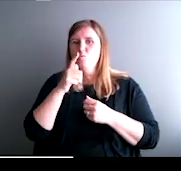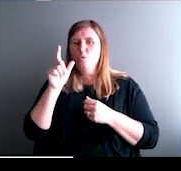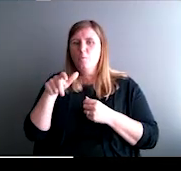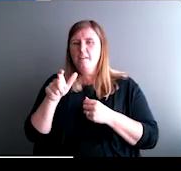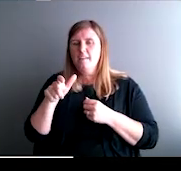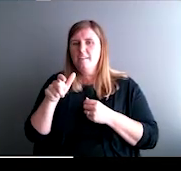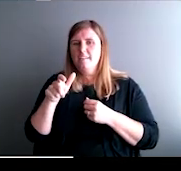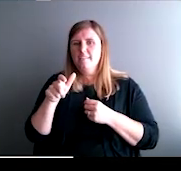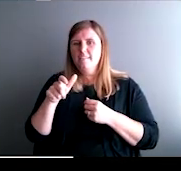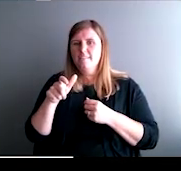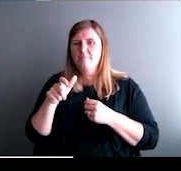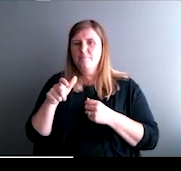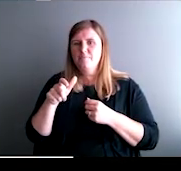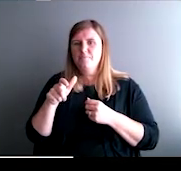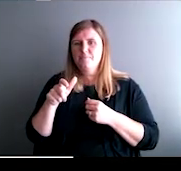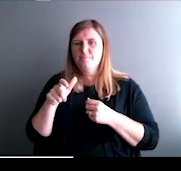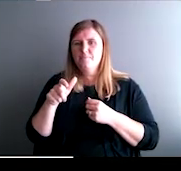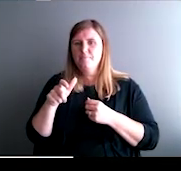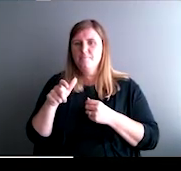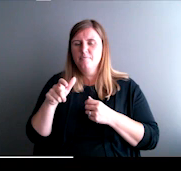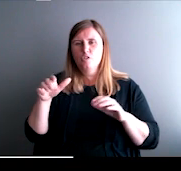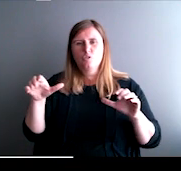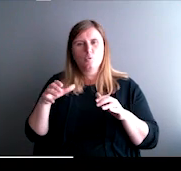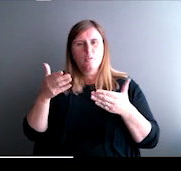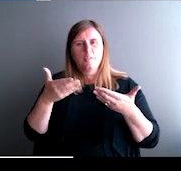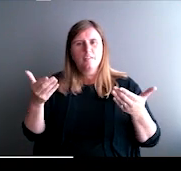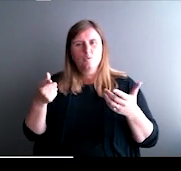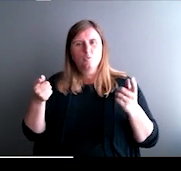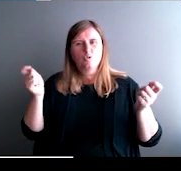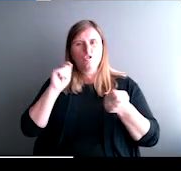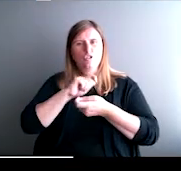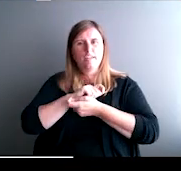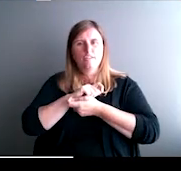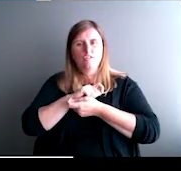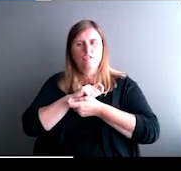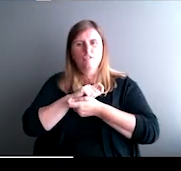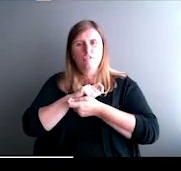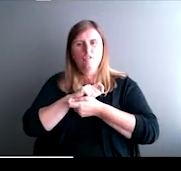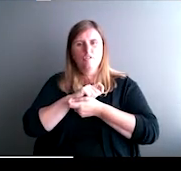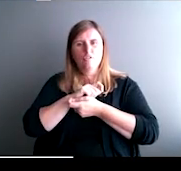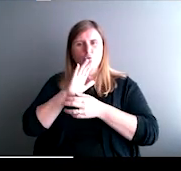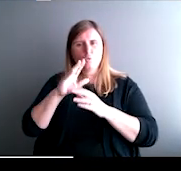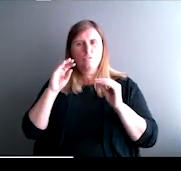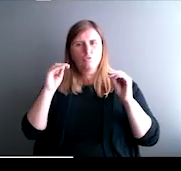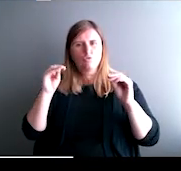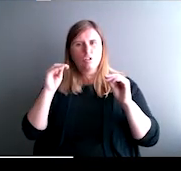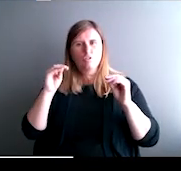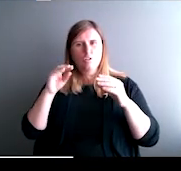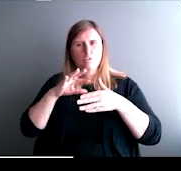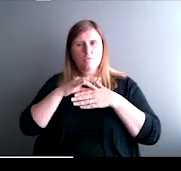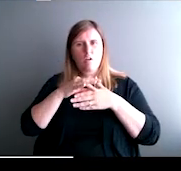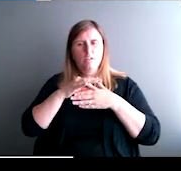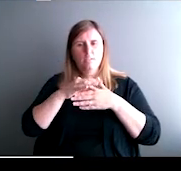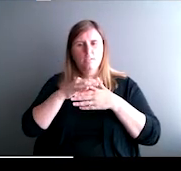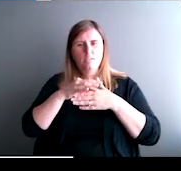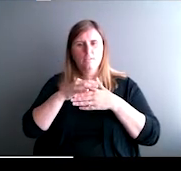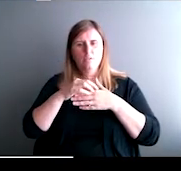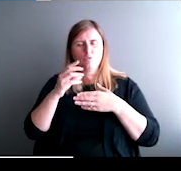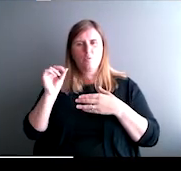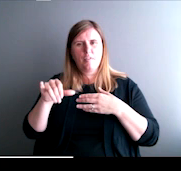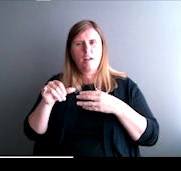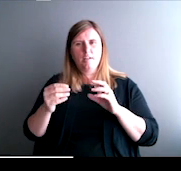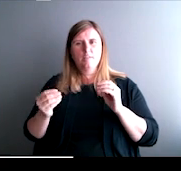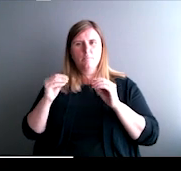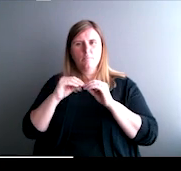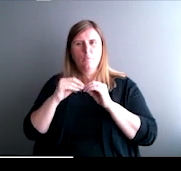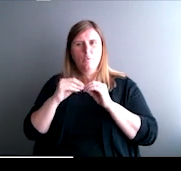need to do things where you change your instructional content so that it's